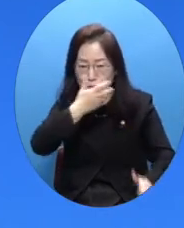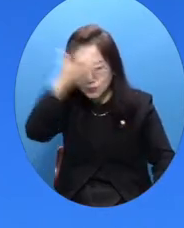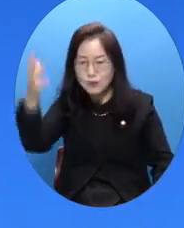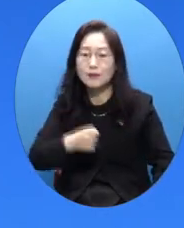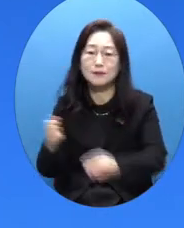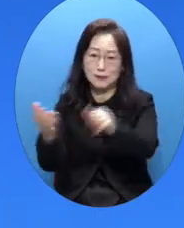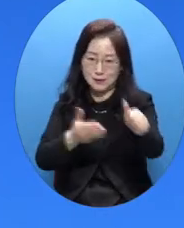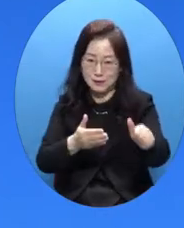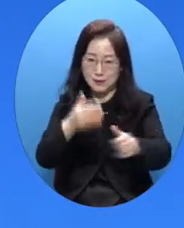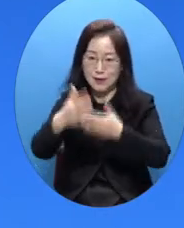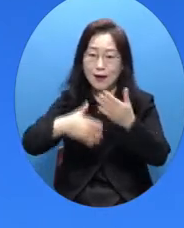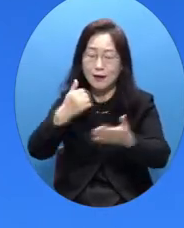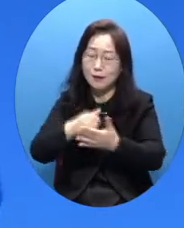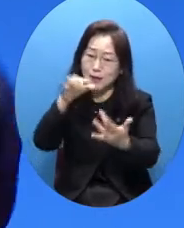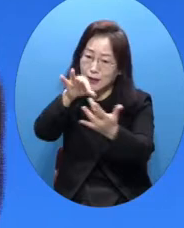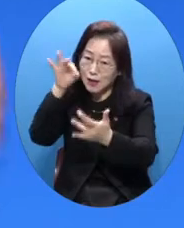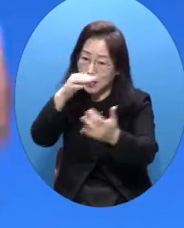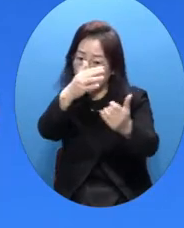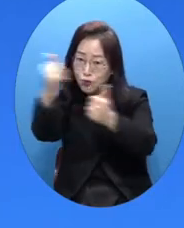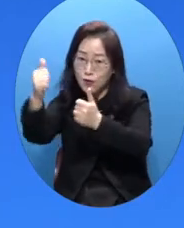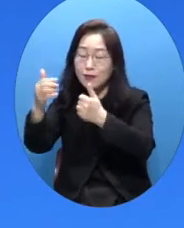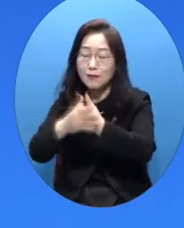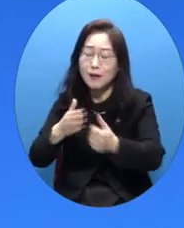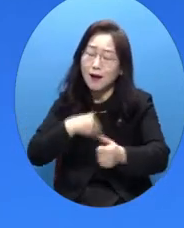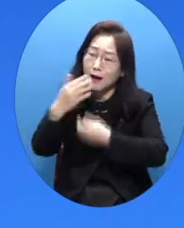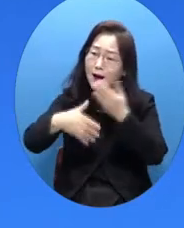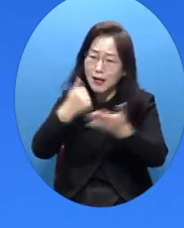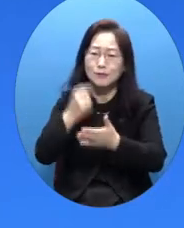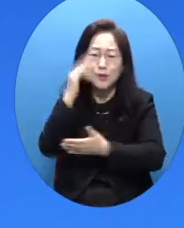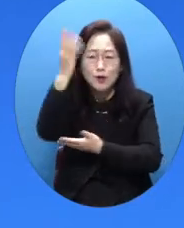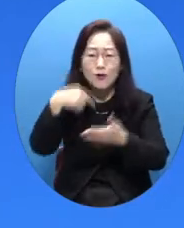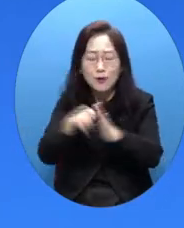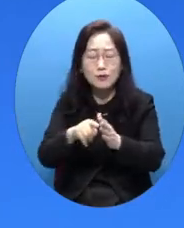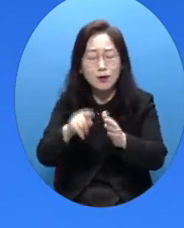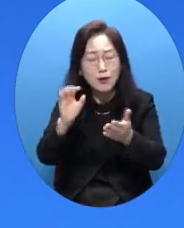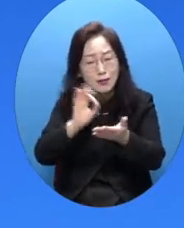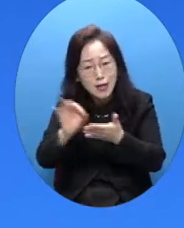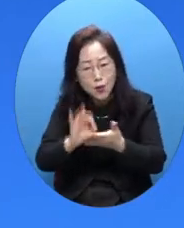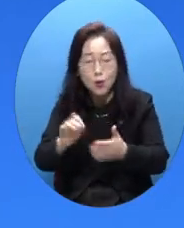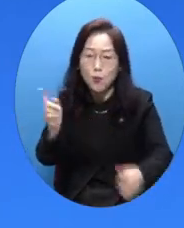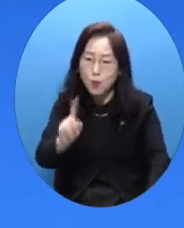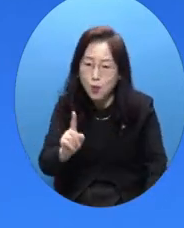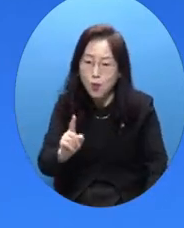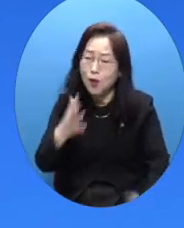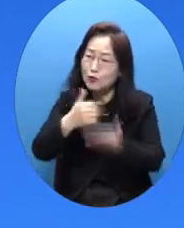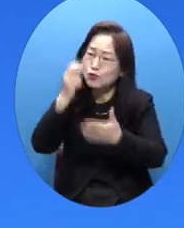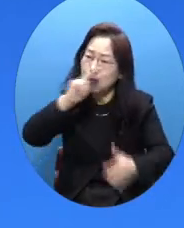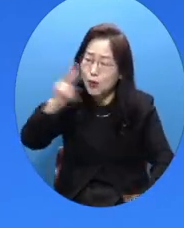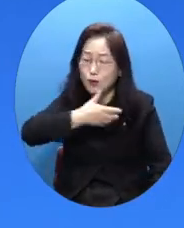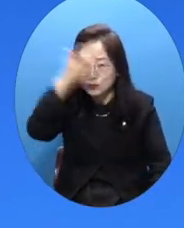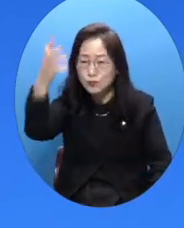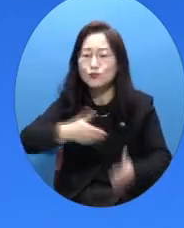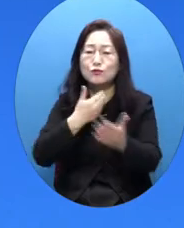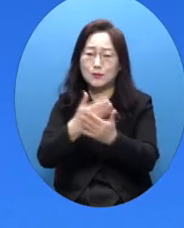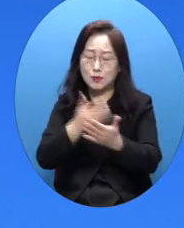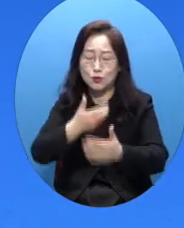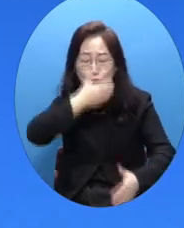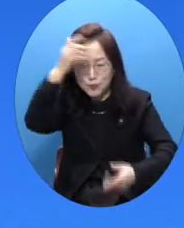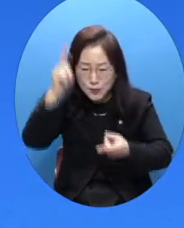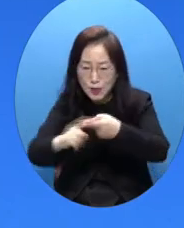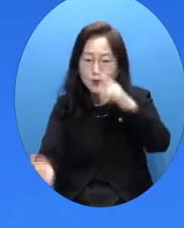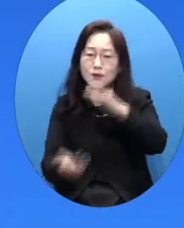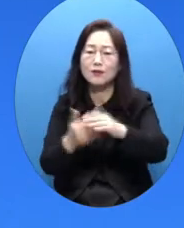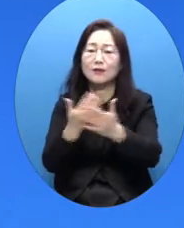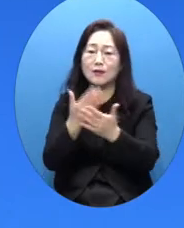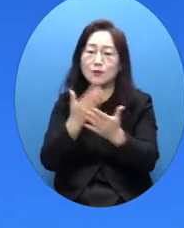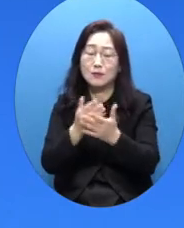for your working places you chose me and you called me let me use me as your instrument you Lord give me